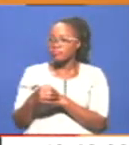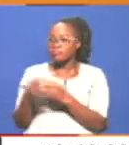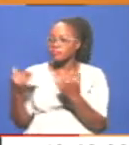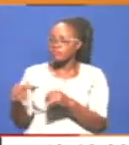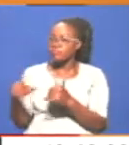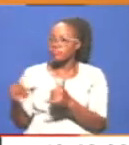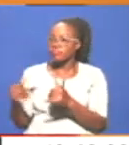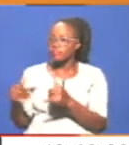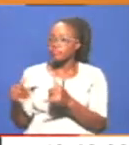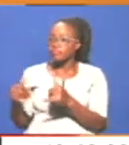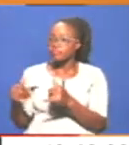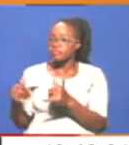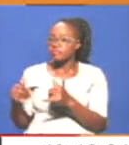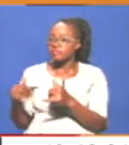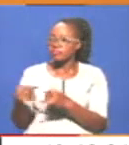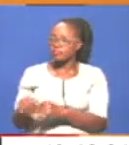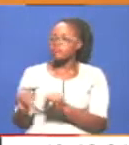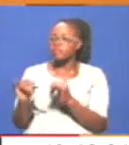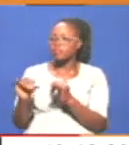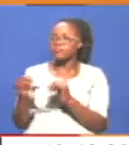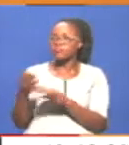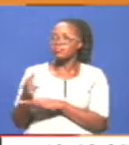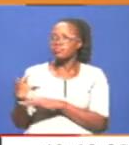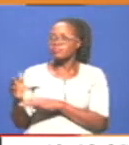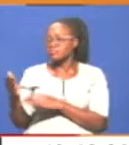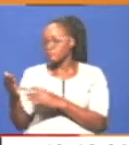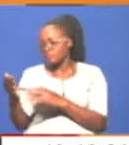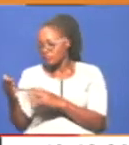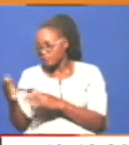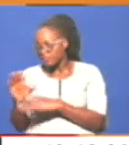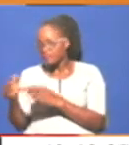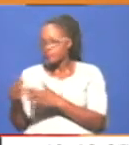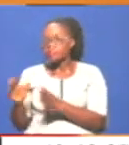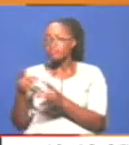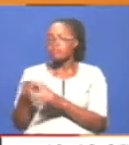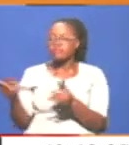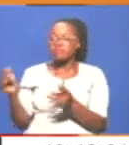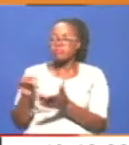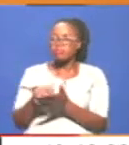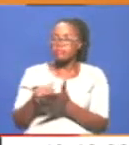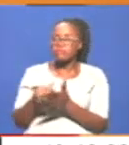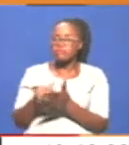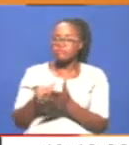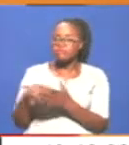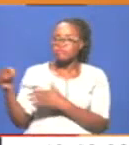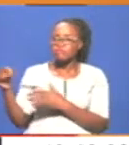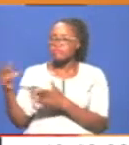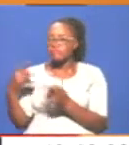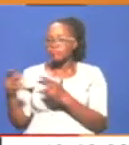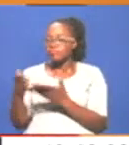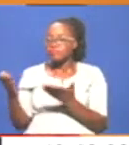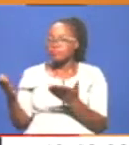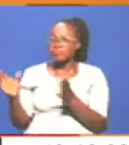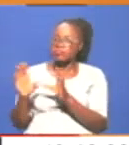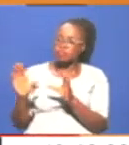what you do is that you try and you cheat left, right, and center. But again, when you go off, either the people who are with you, your coaches,